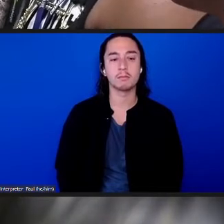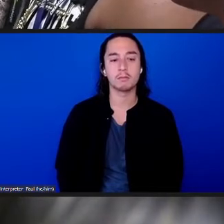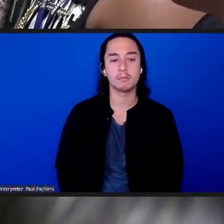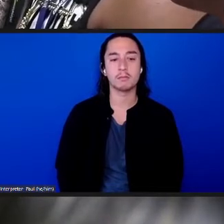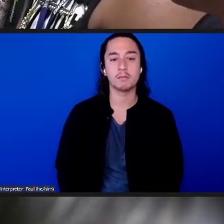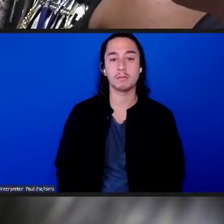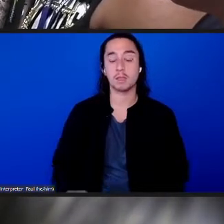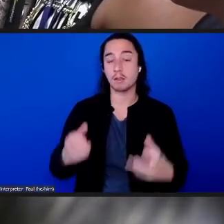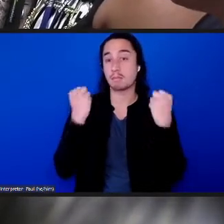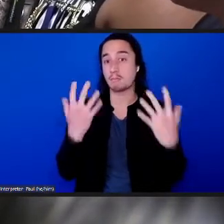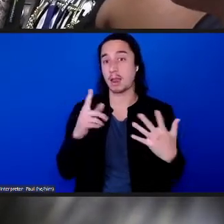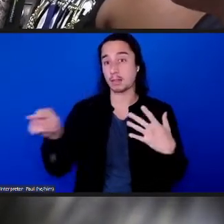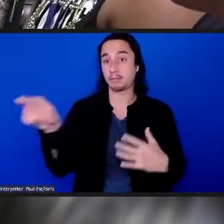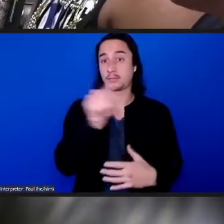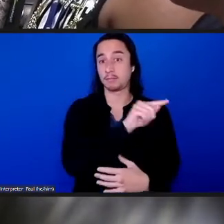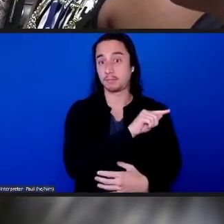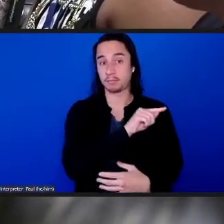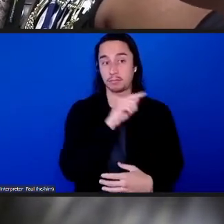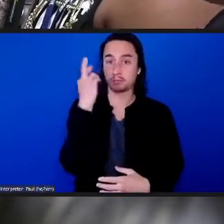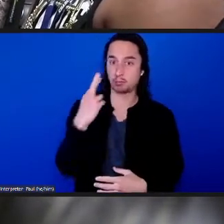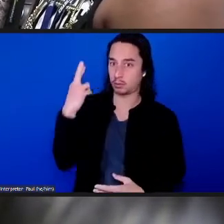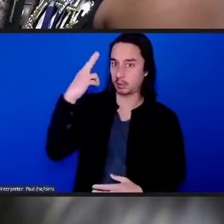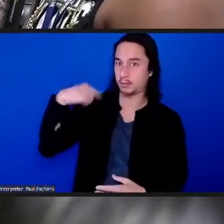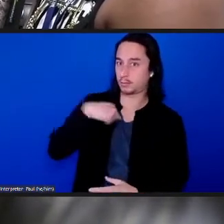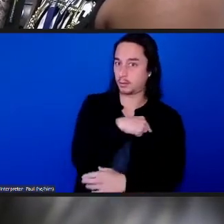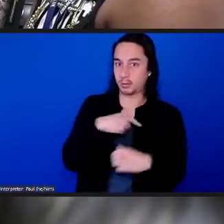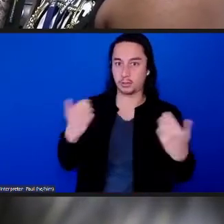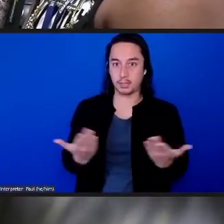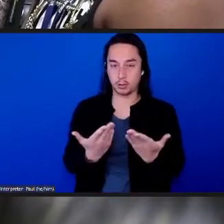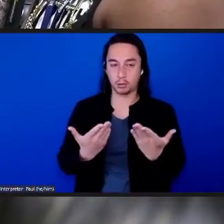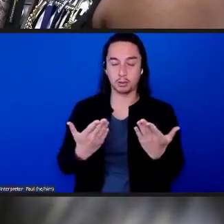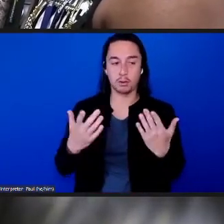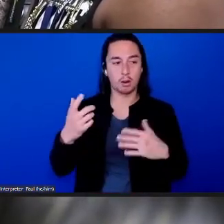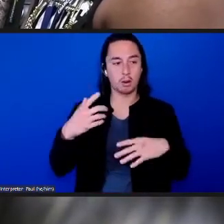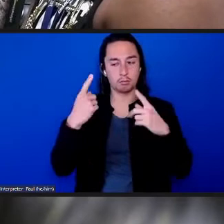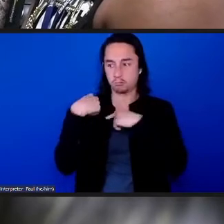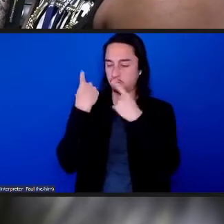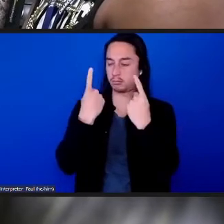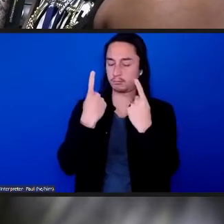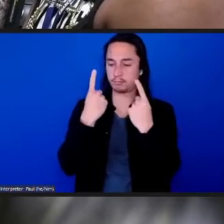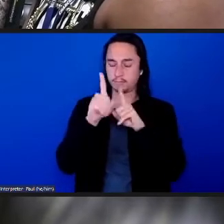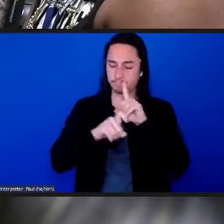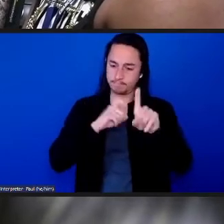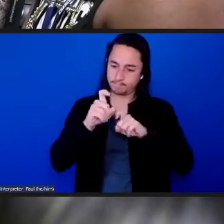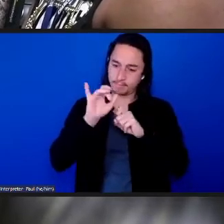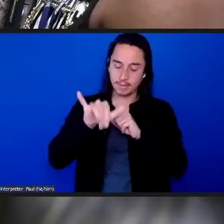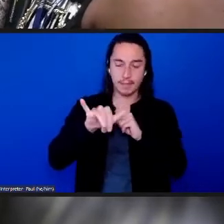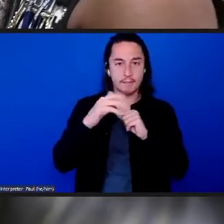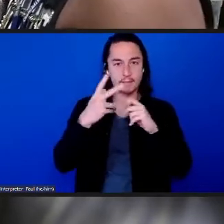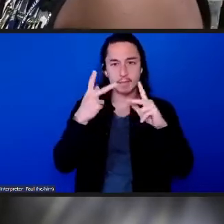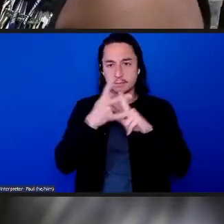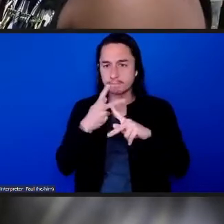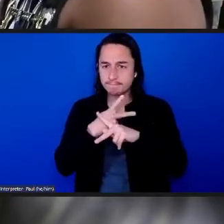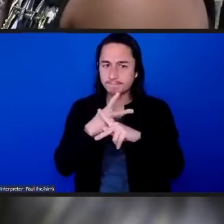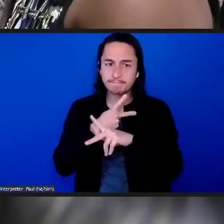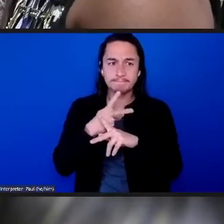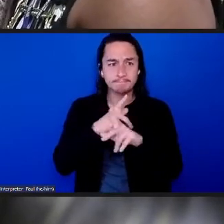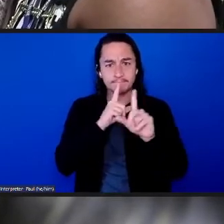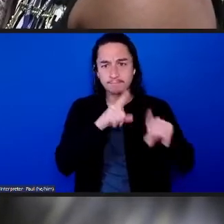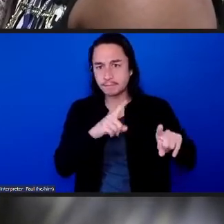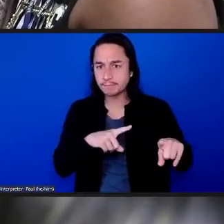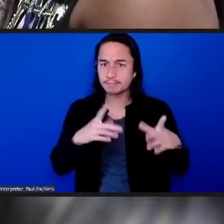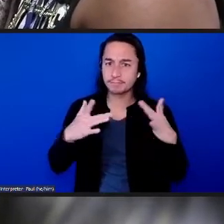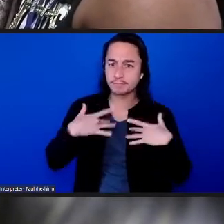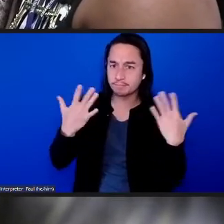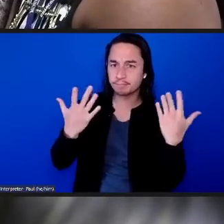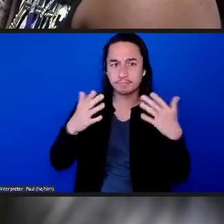today is because we've been asking that question and trying to figure out the answers and doing the work for the